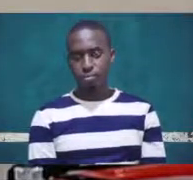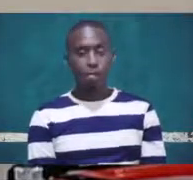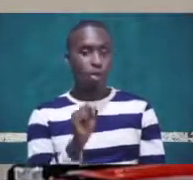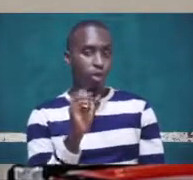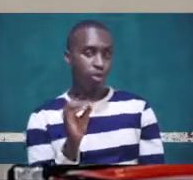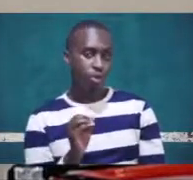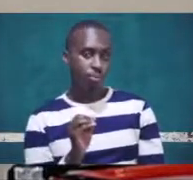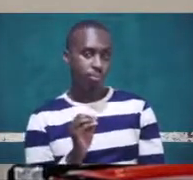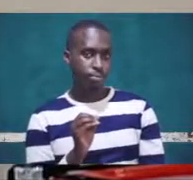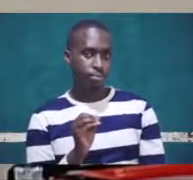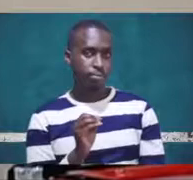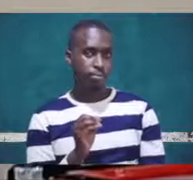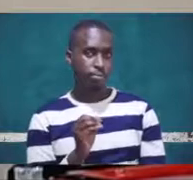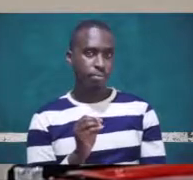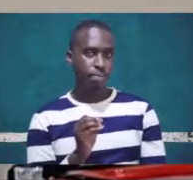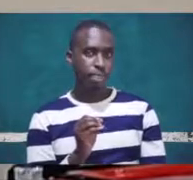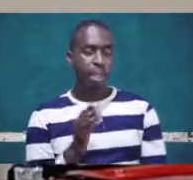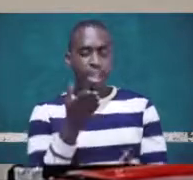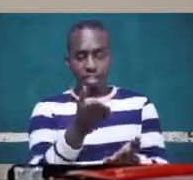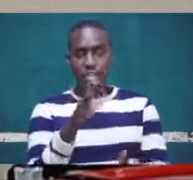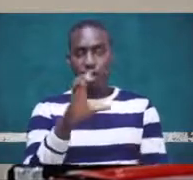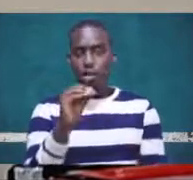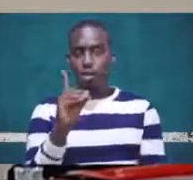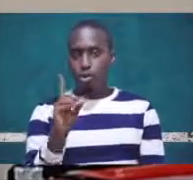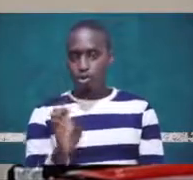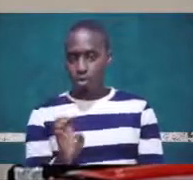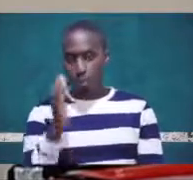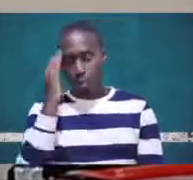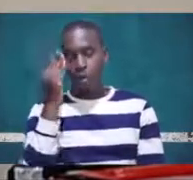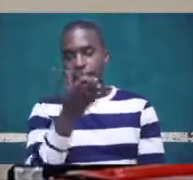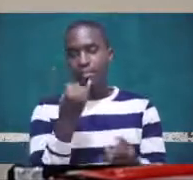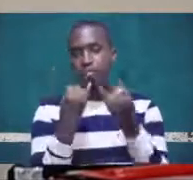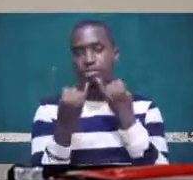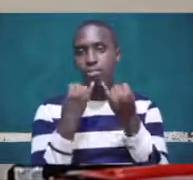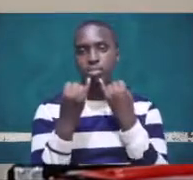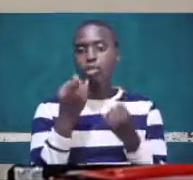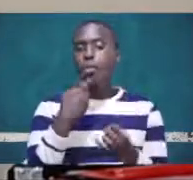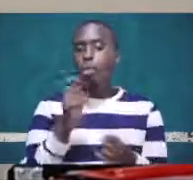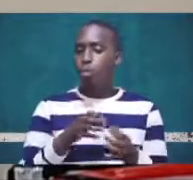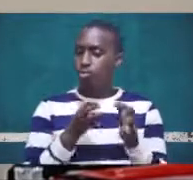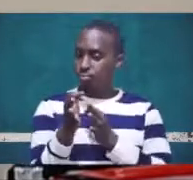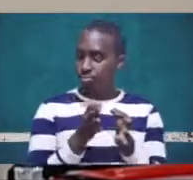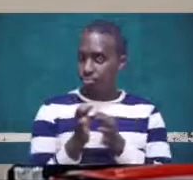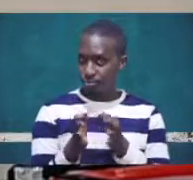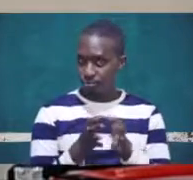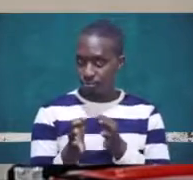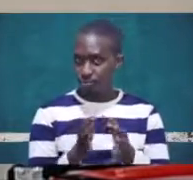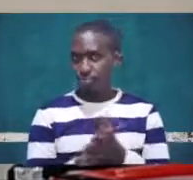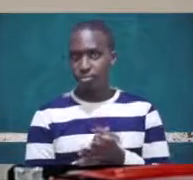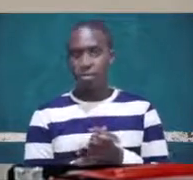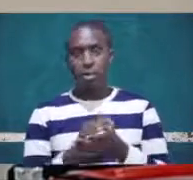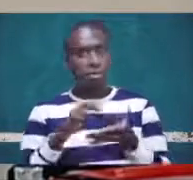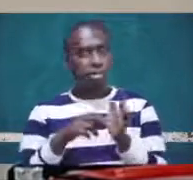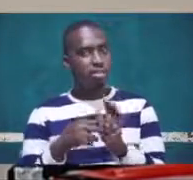So, it is a code because this information has to be interpreted, meaning